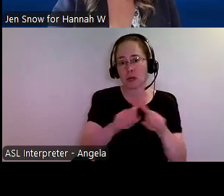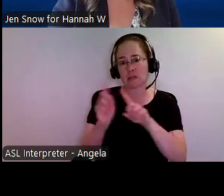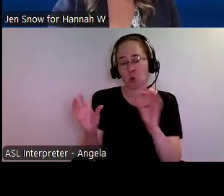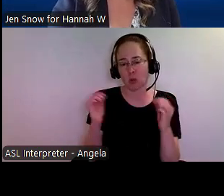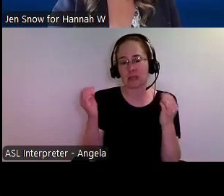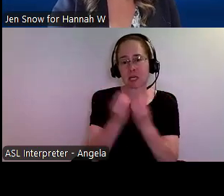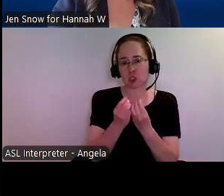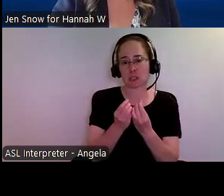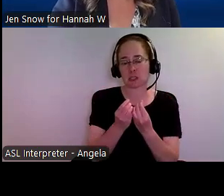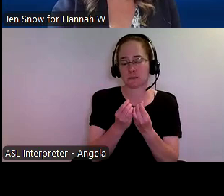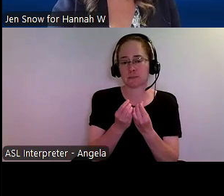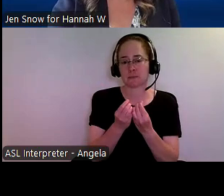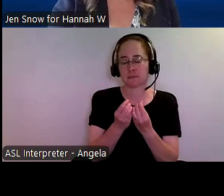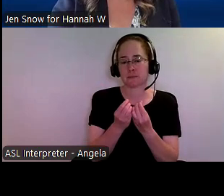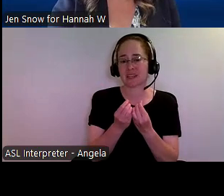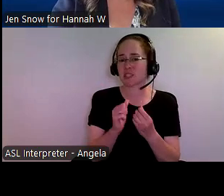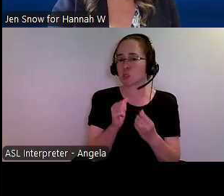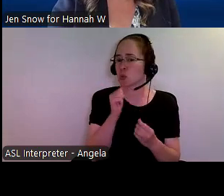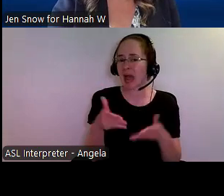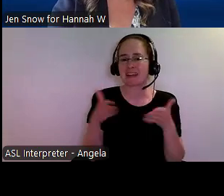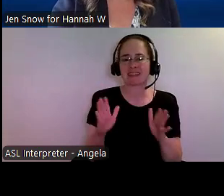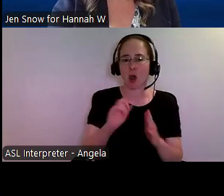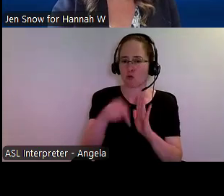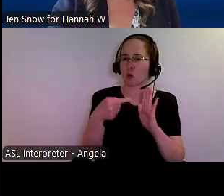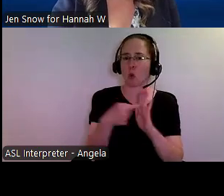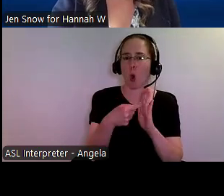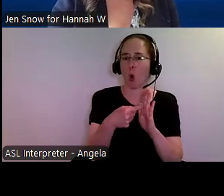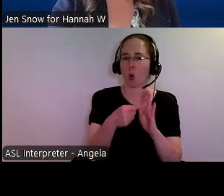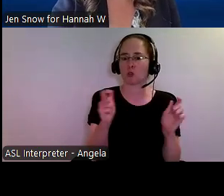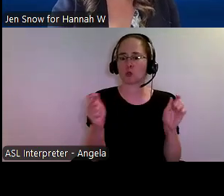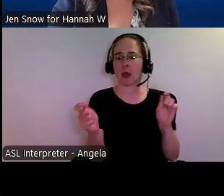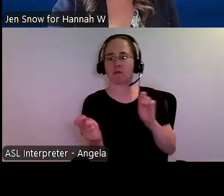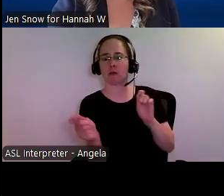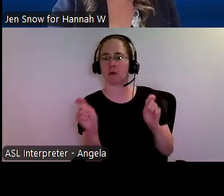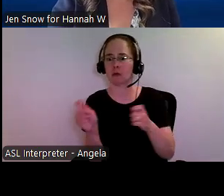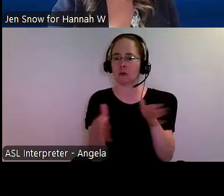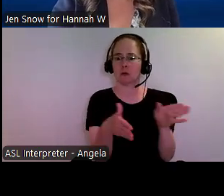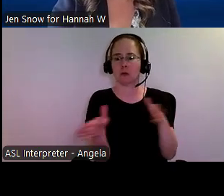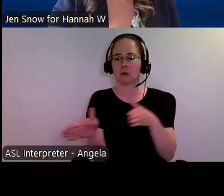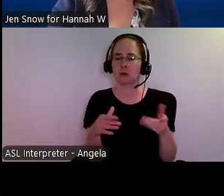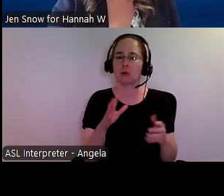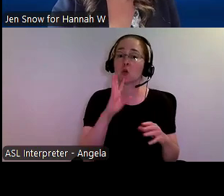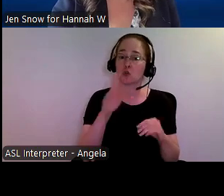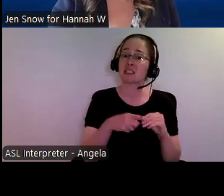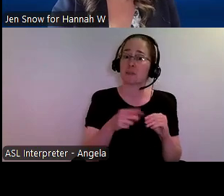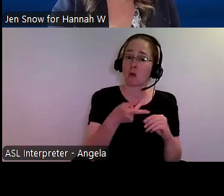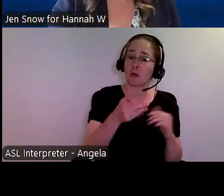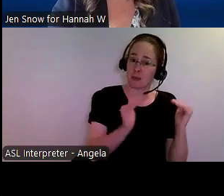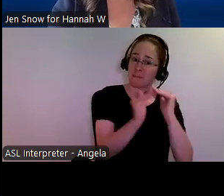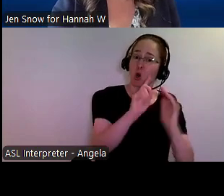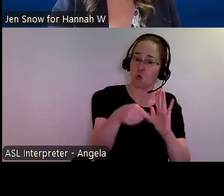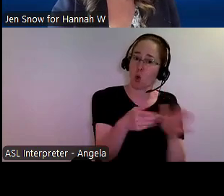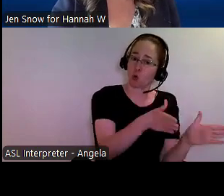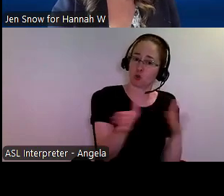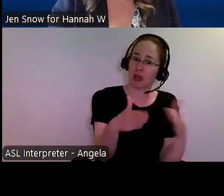organizations to not allow the role drift. And it talks about it in two different ways. It talks about the peer role drift as the individual, but